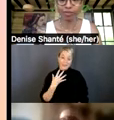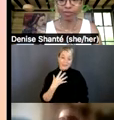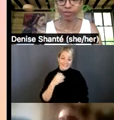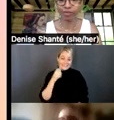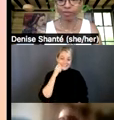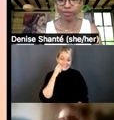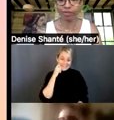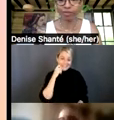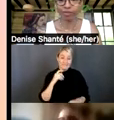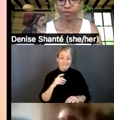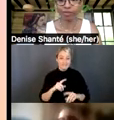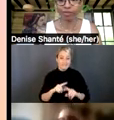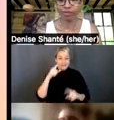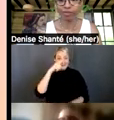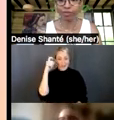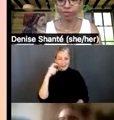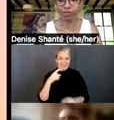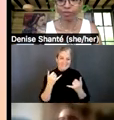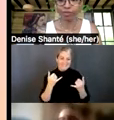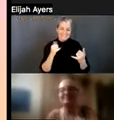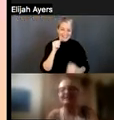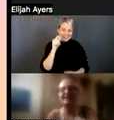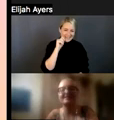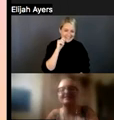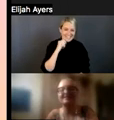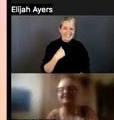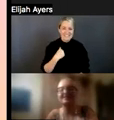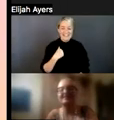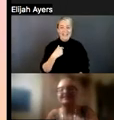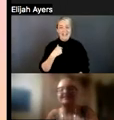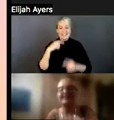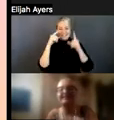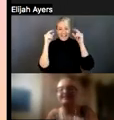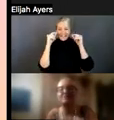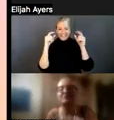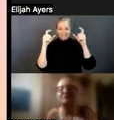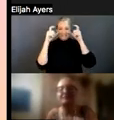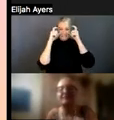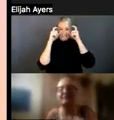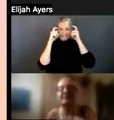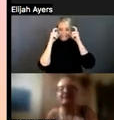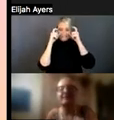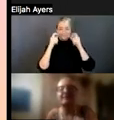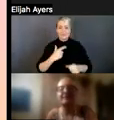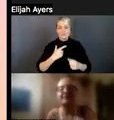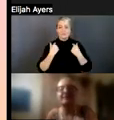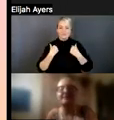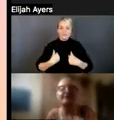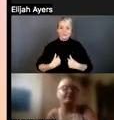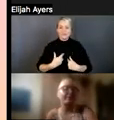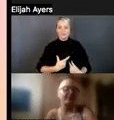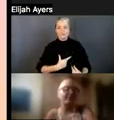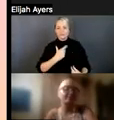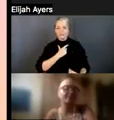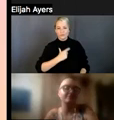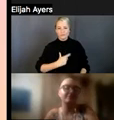despite it being summer, and some glasses and some jewelry that's hanging